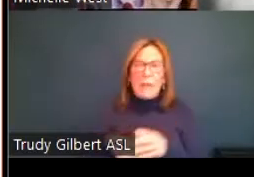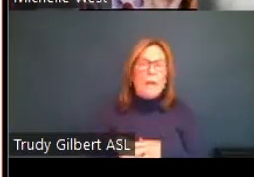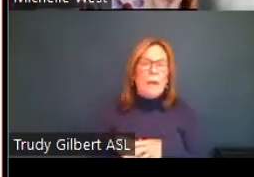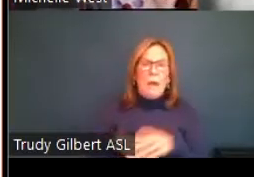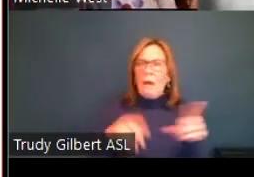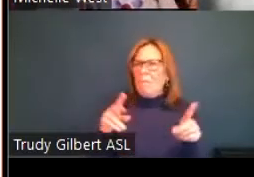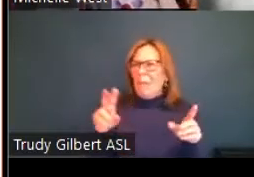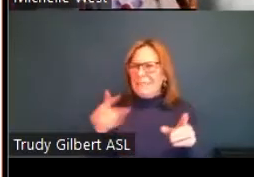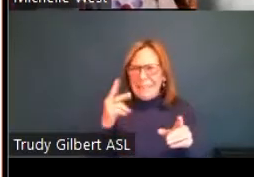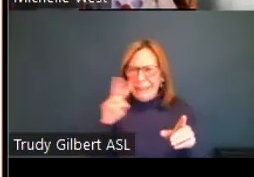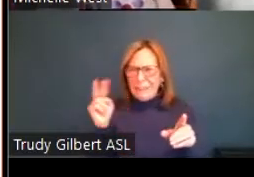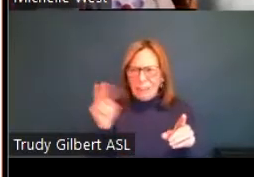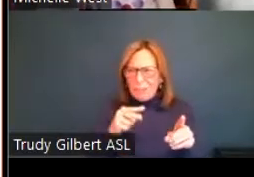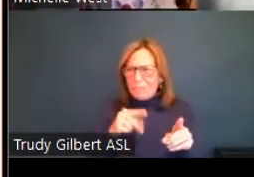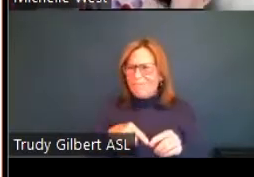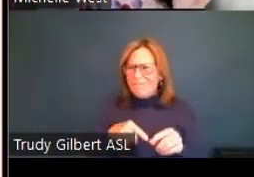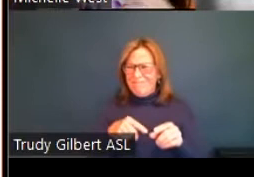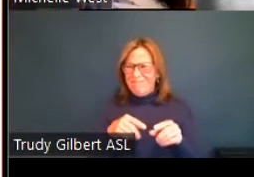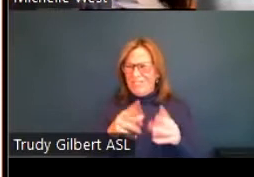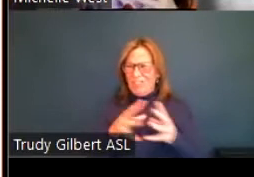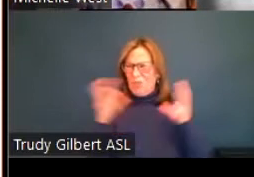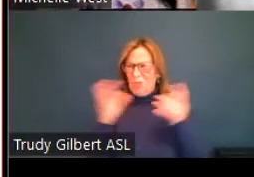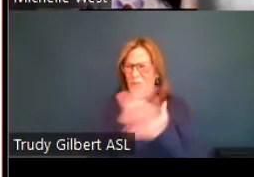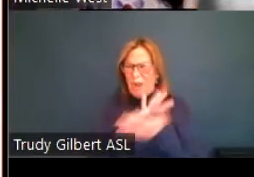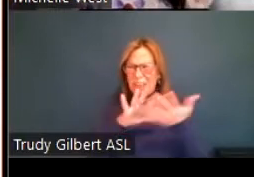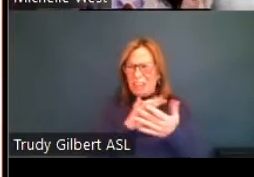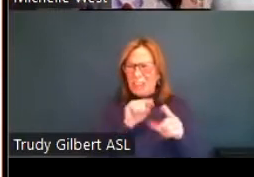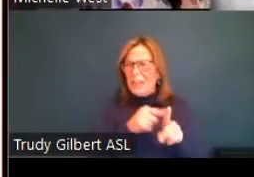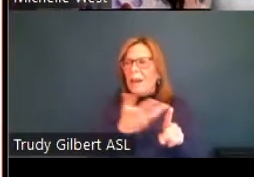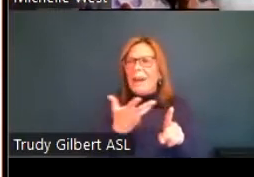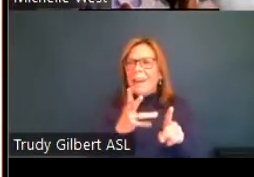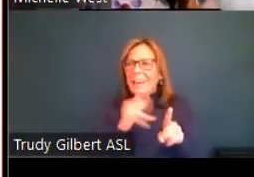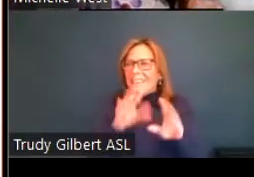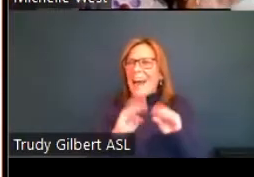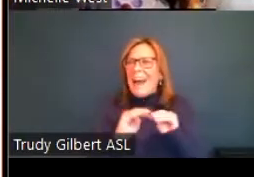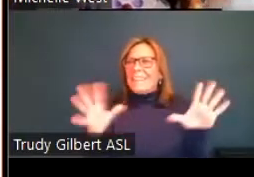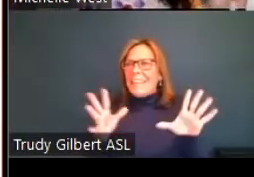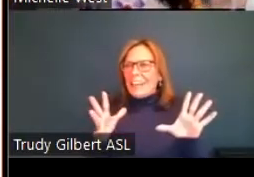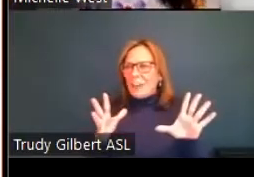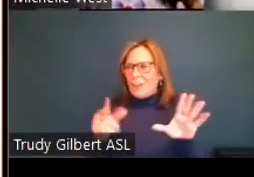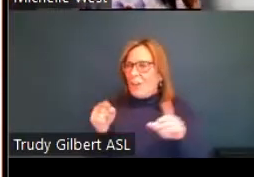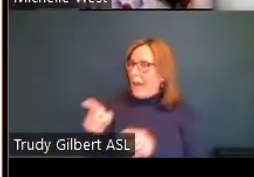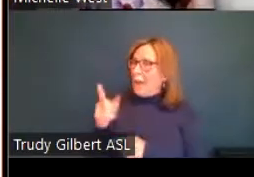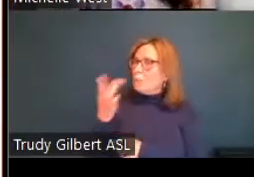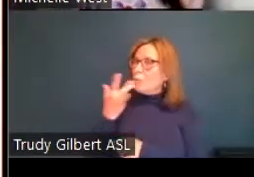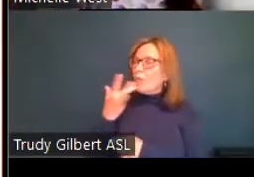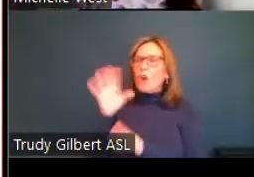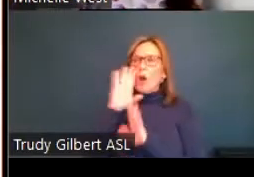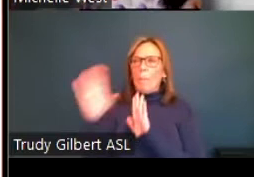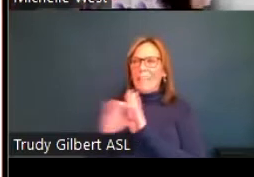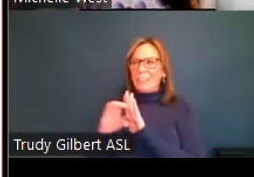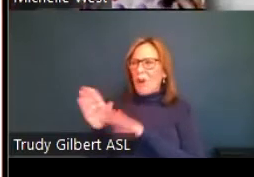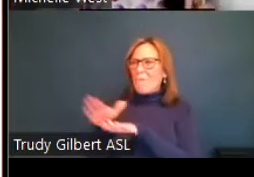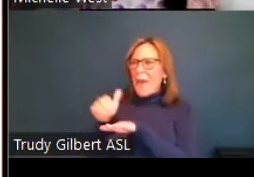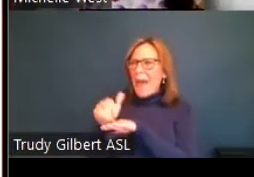much. And it's not clear what it is. I'd rather have a picture of someone with their pets and their pets, you know, running to get their food and happy, you know,